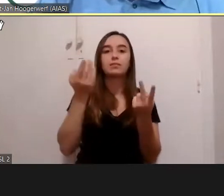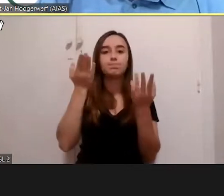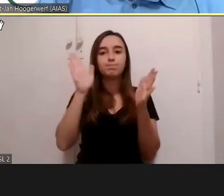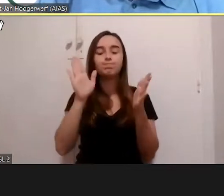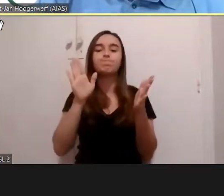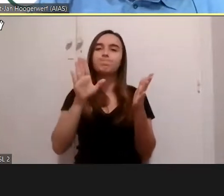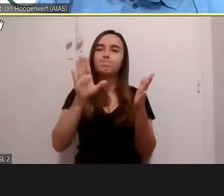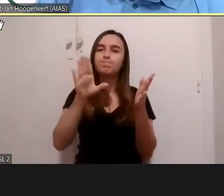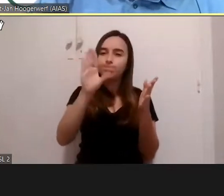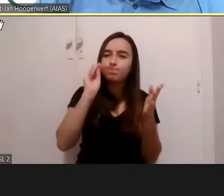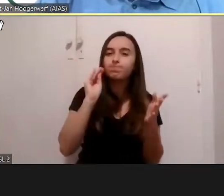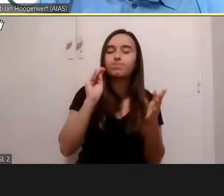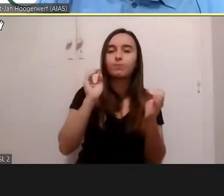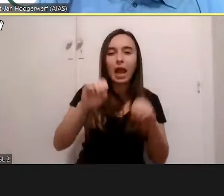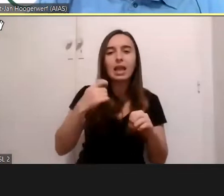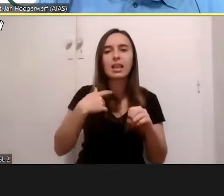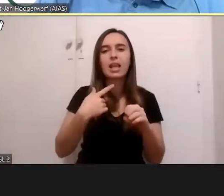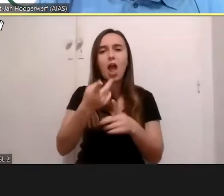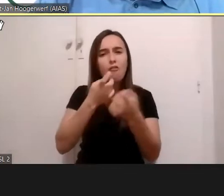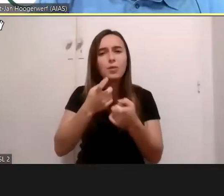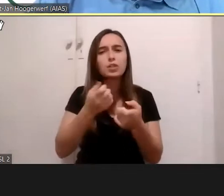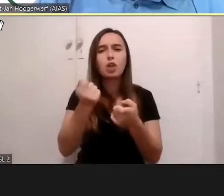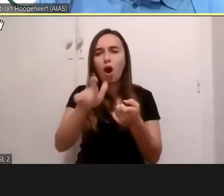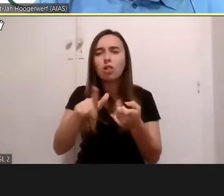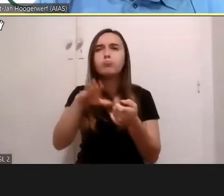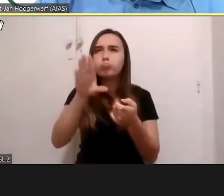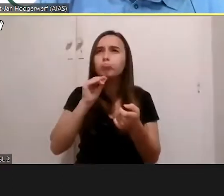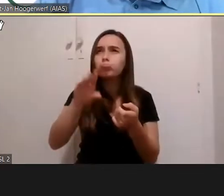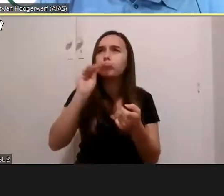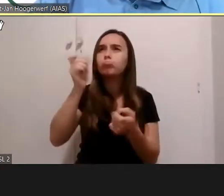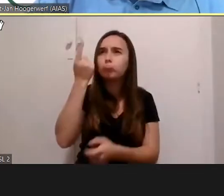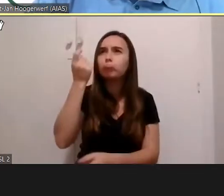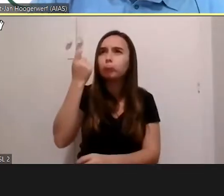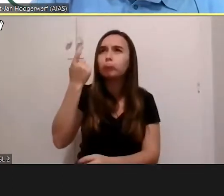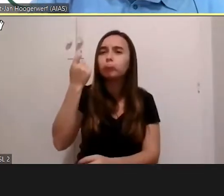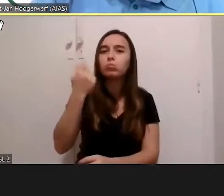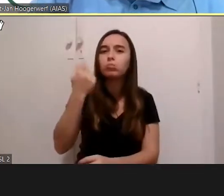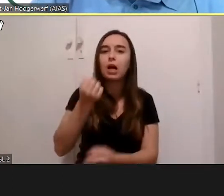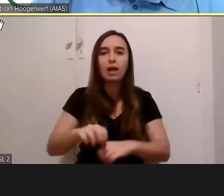comprehensiveness of the information, the accessibility of the language, etc., etc.